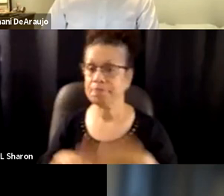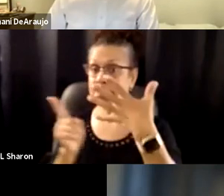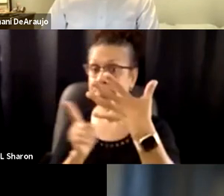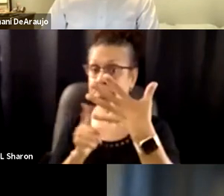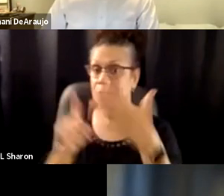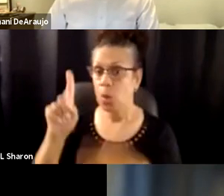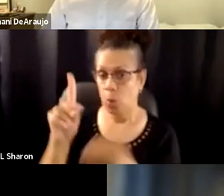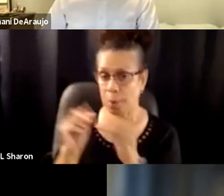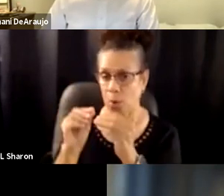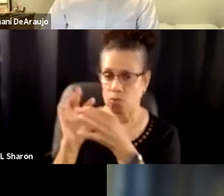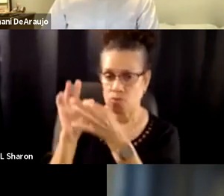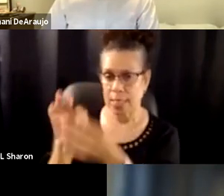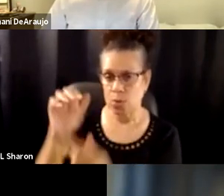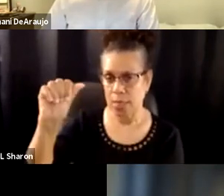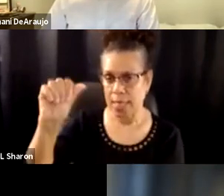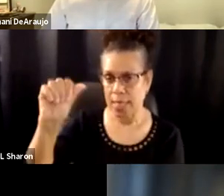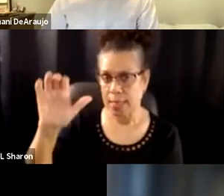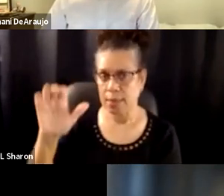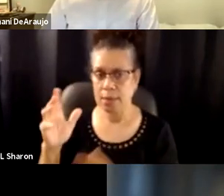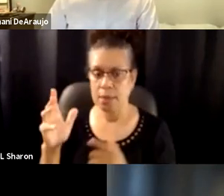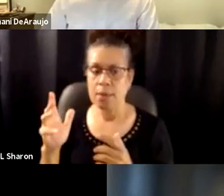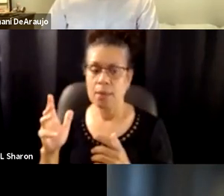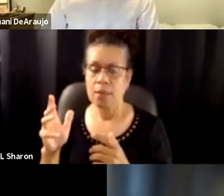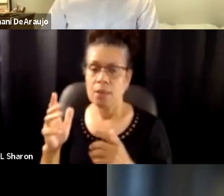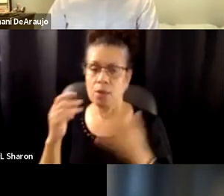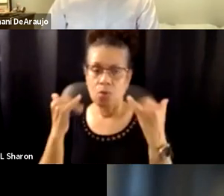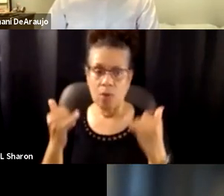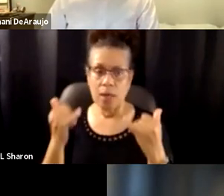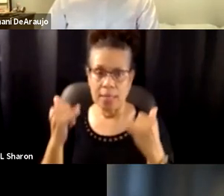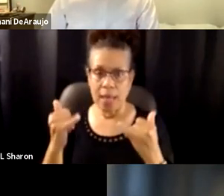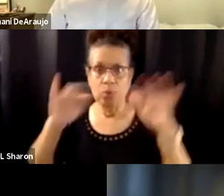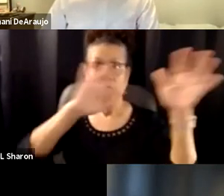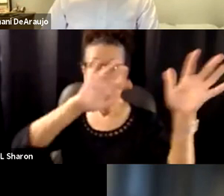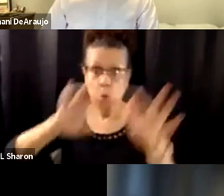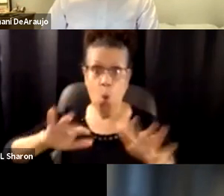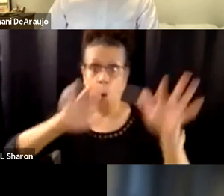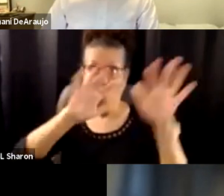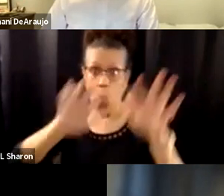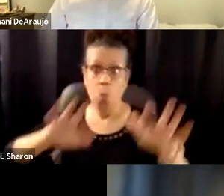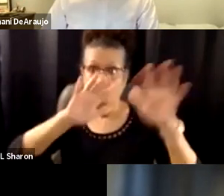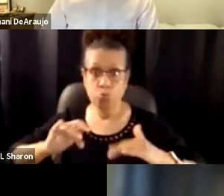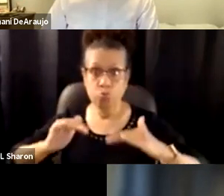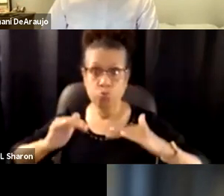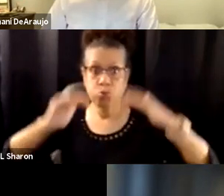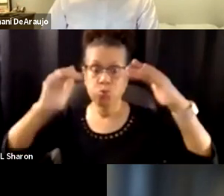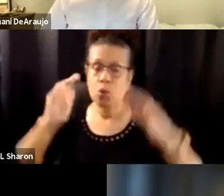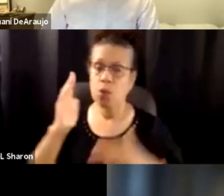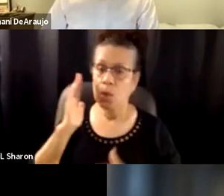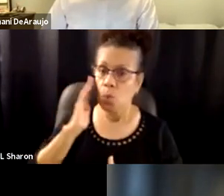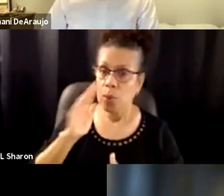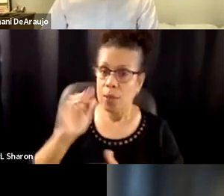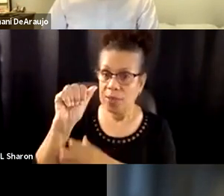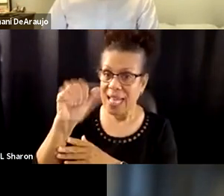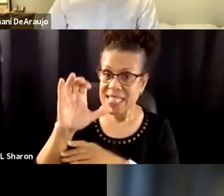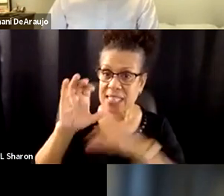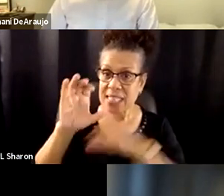acs is um so in the wintertime you know boston it smells a lot and it gets really cold so will these ac's be able to be removed during the